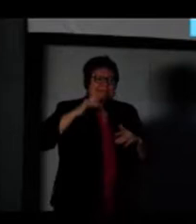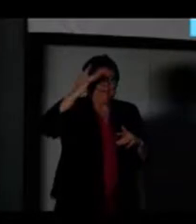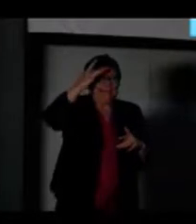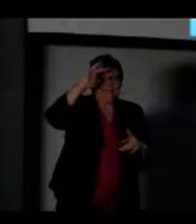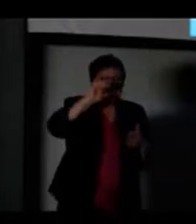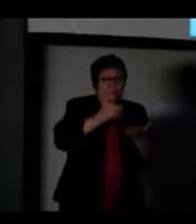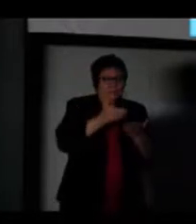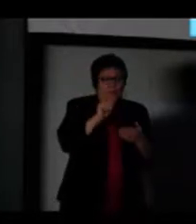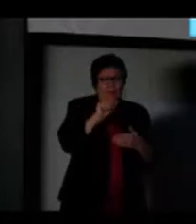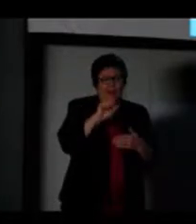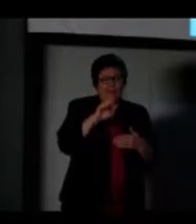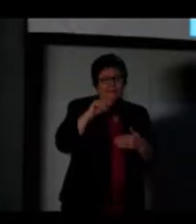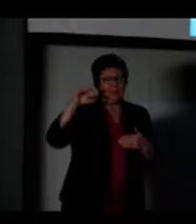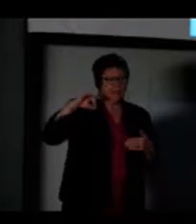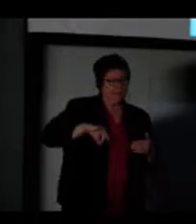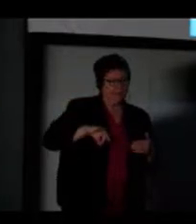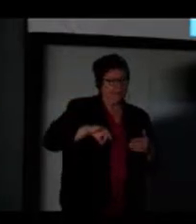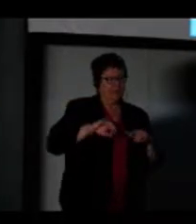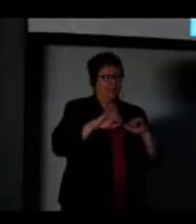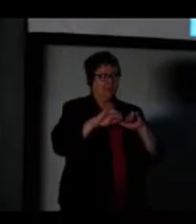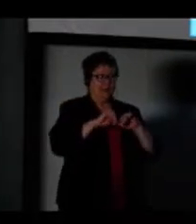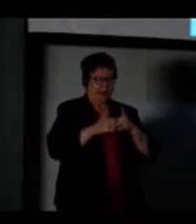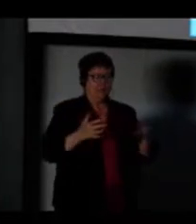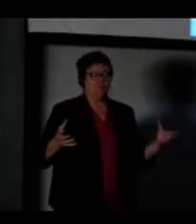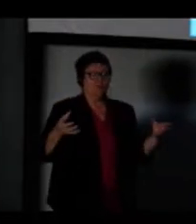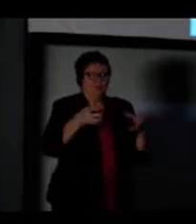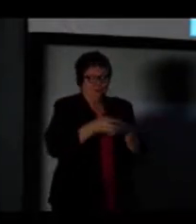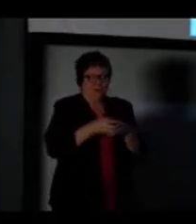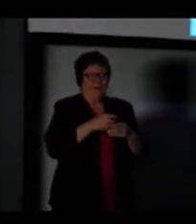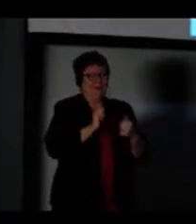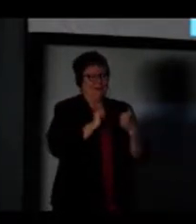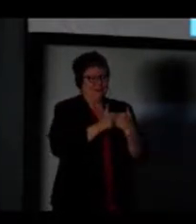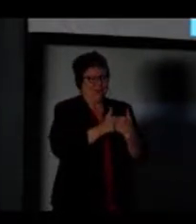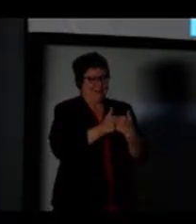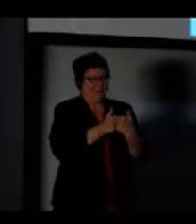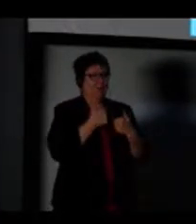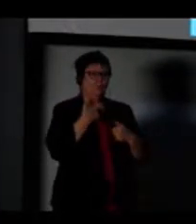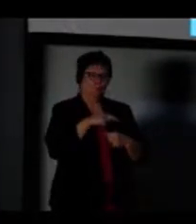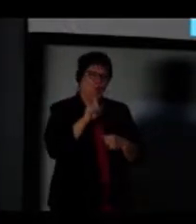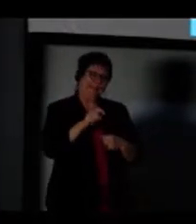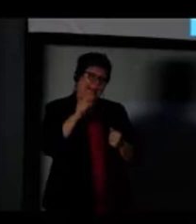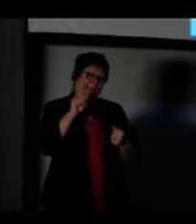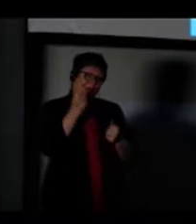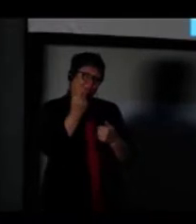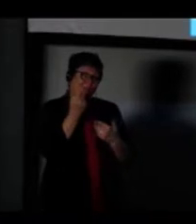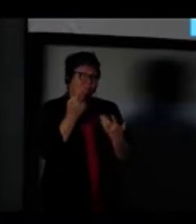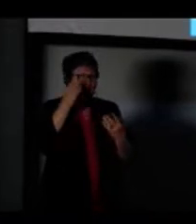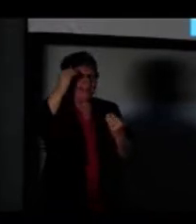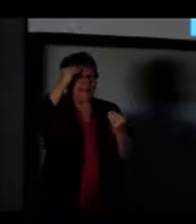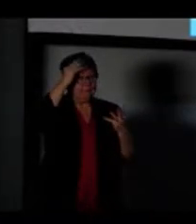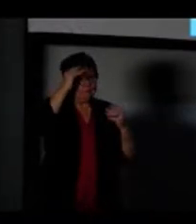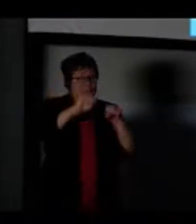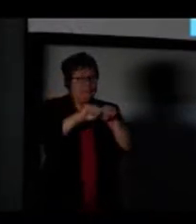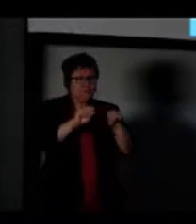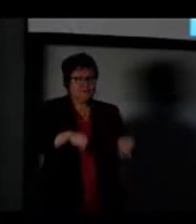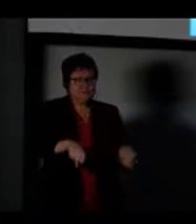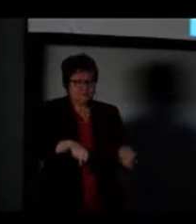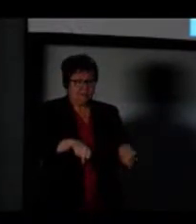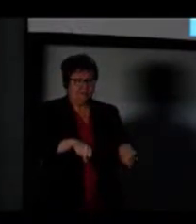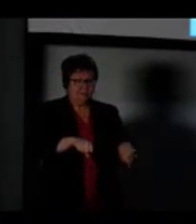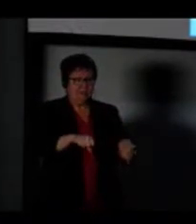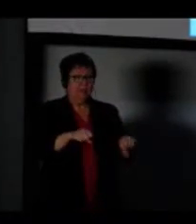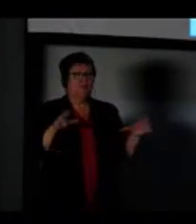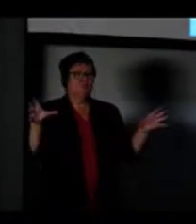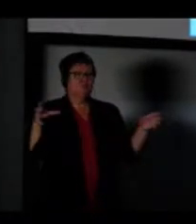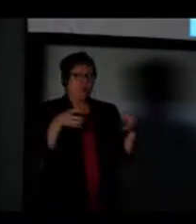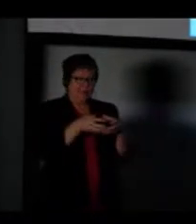challenging to bring that together. So what I think we need is we do need an information system eventually that can bring this together to allow us to create